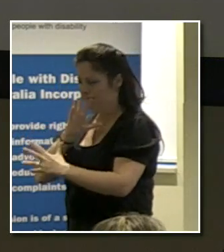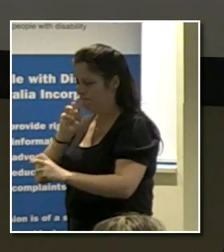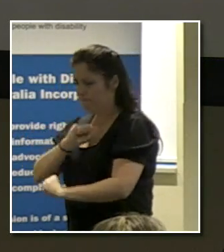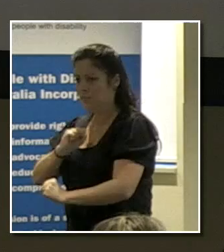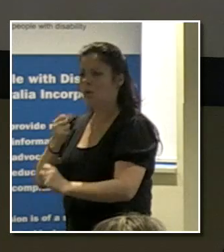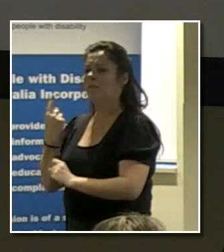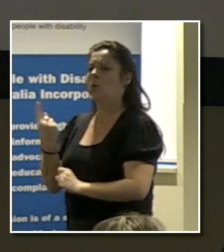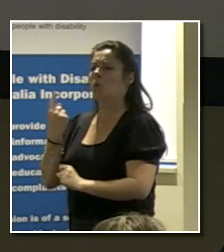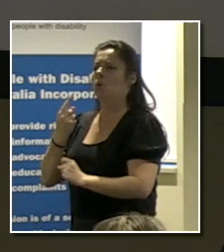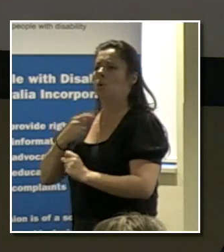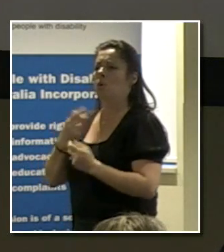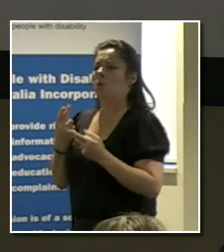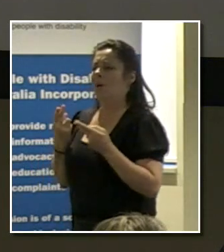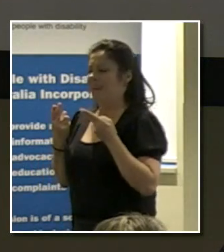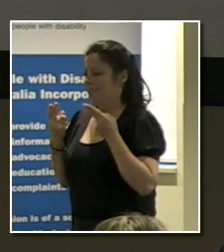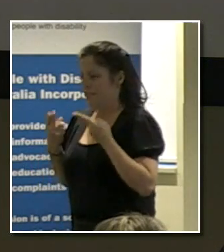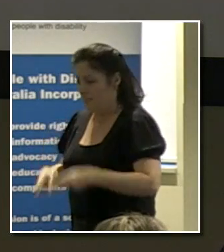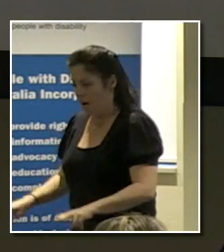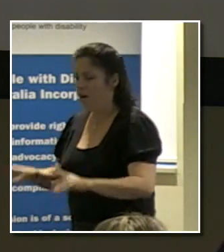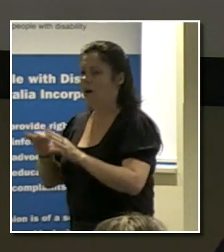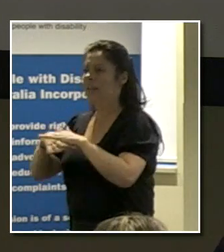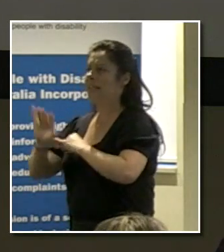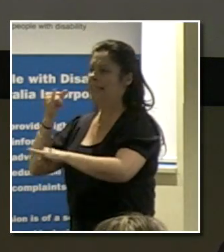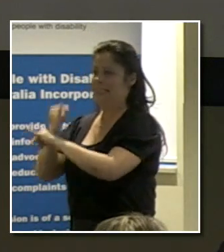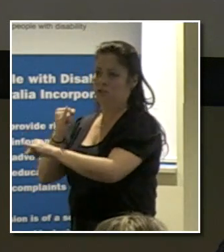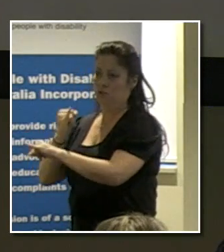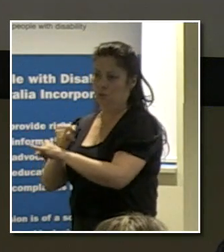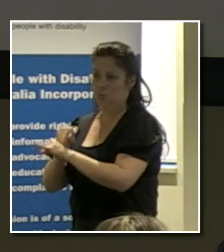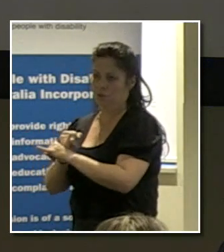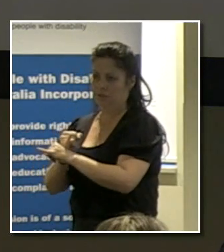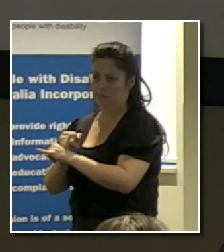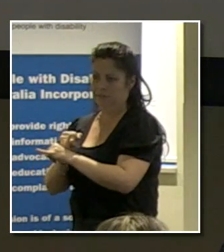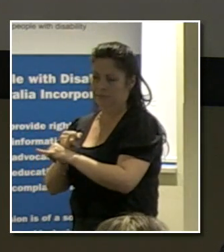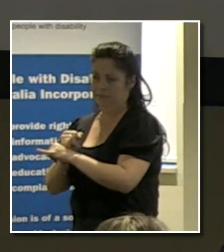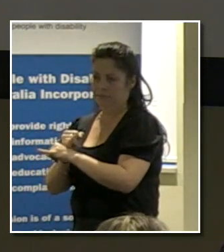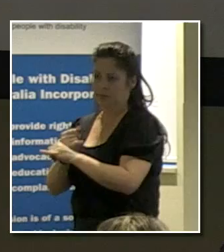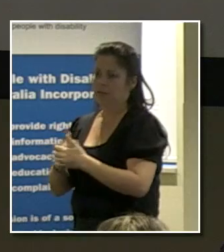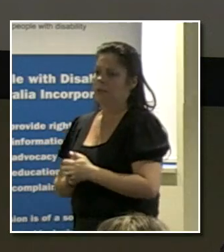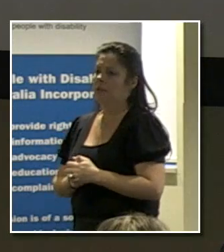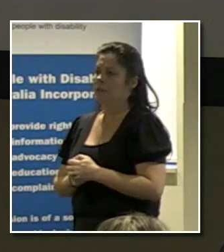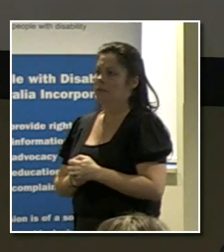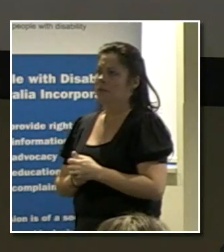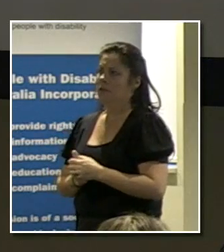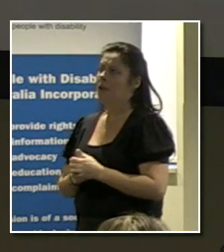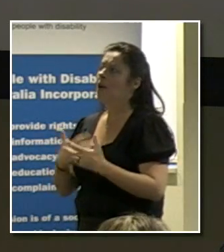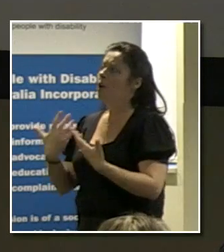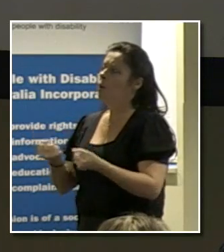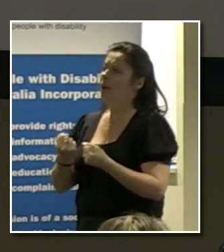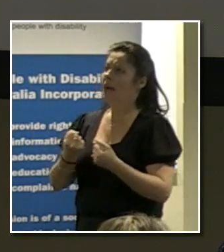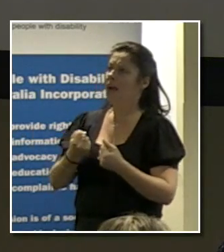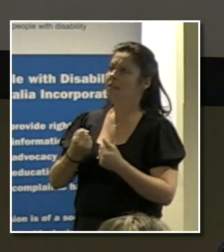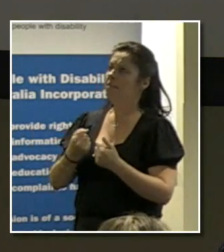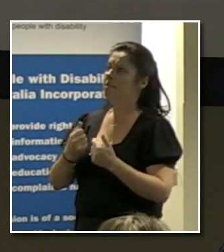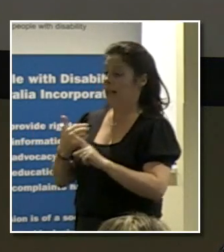those who have lost their lives in institutional settings. We also had in the lead up to it a campaign where every